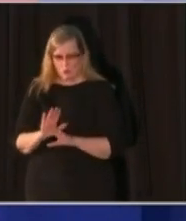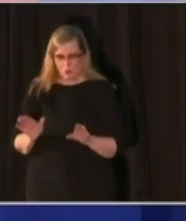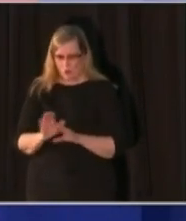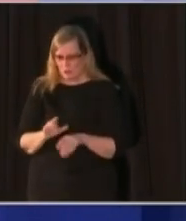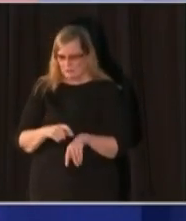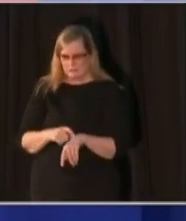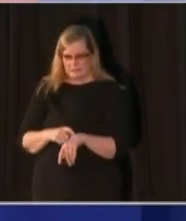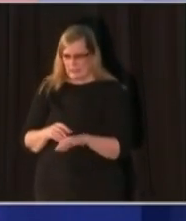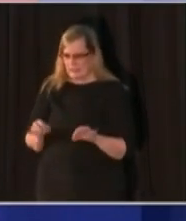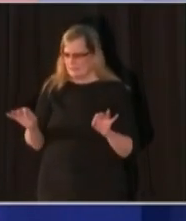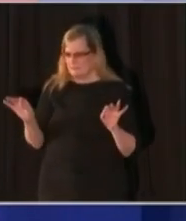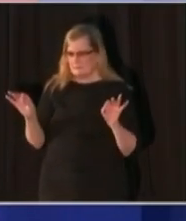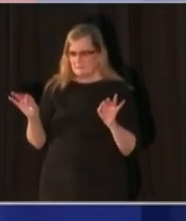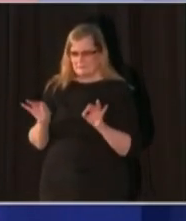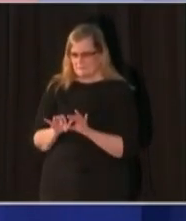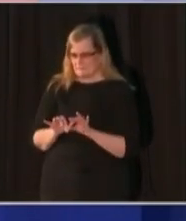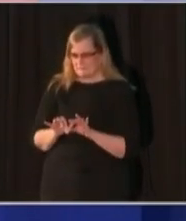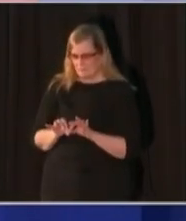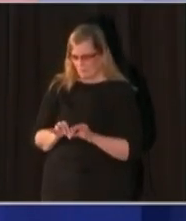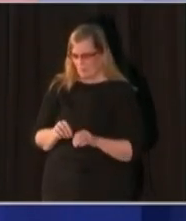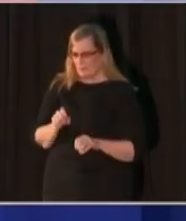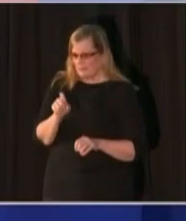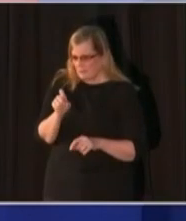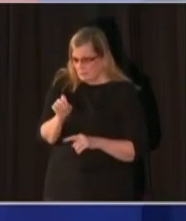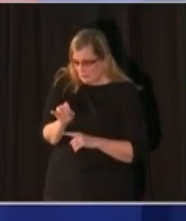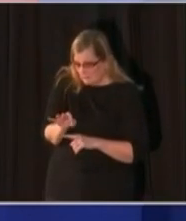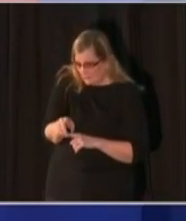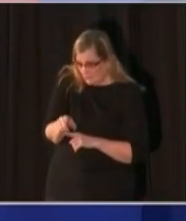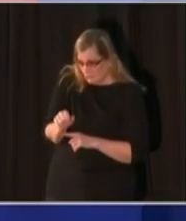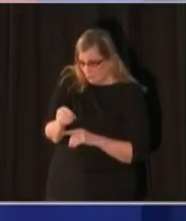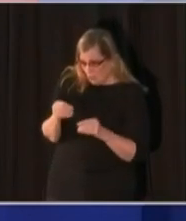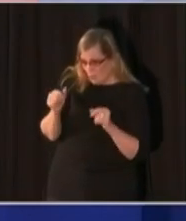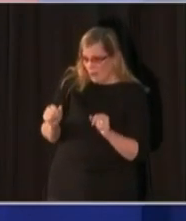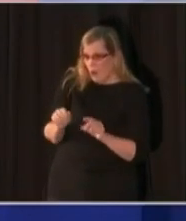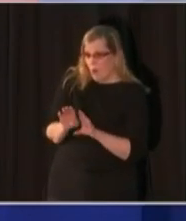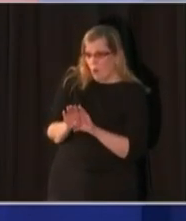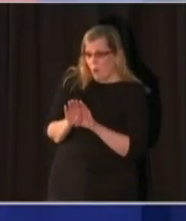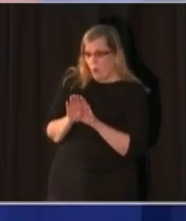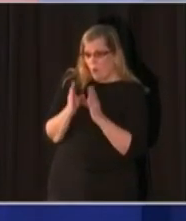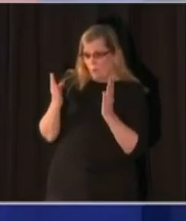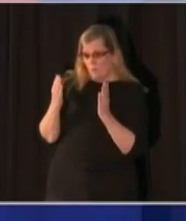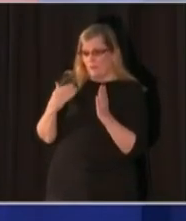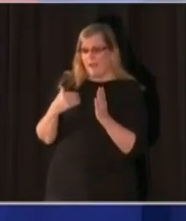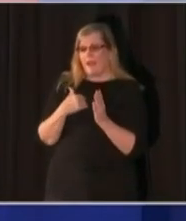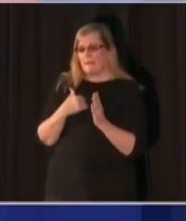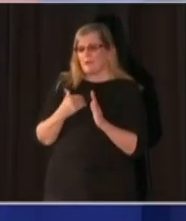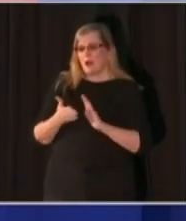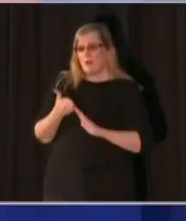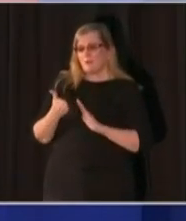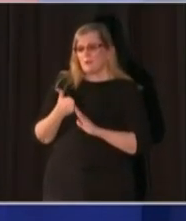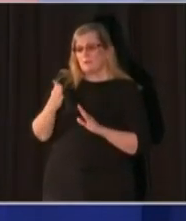to operate when they submit an operational plan. They can go to